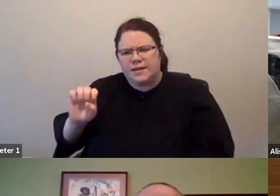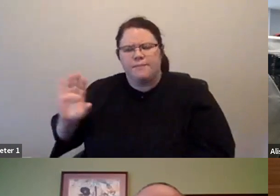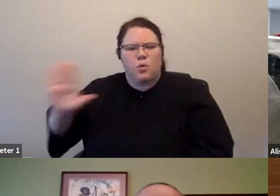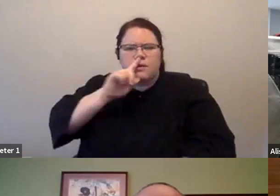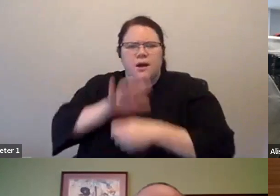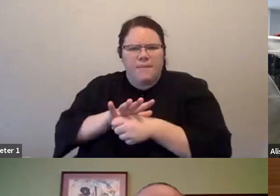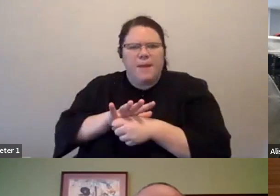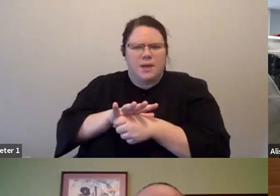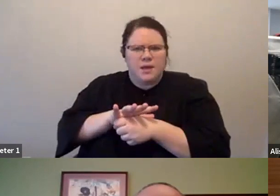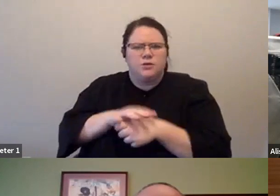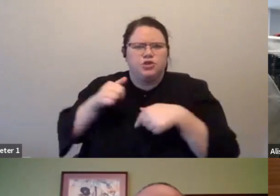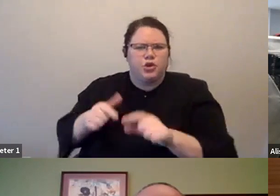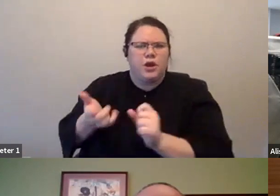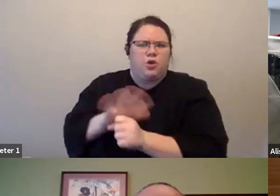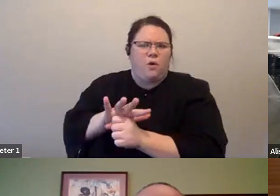this time?